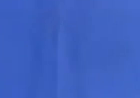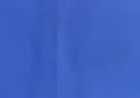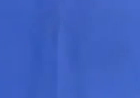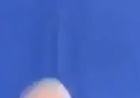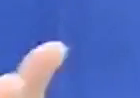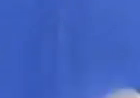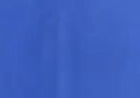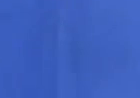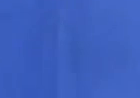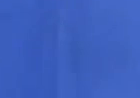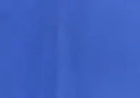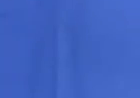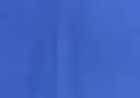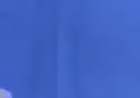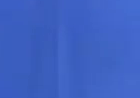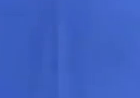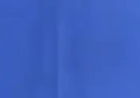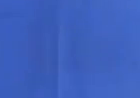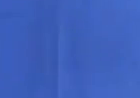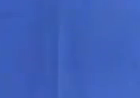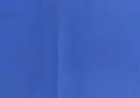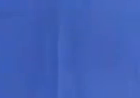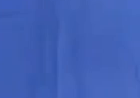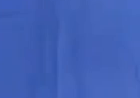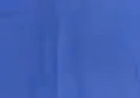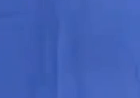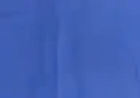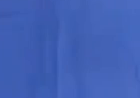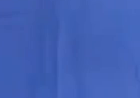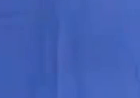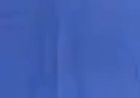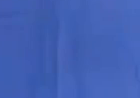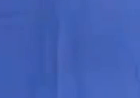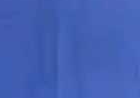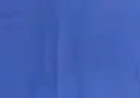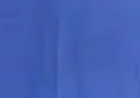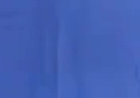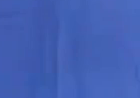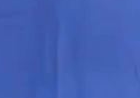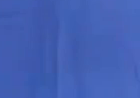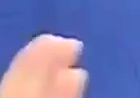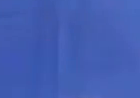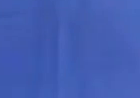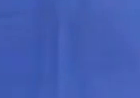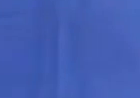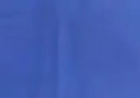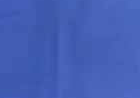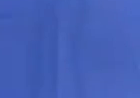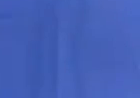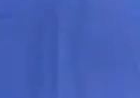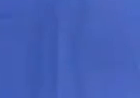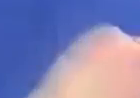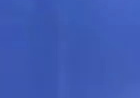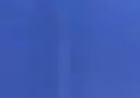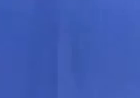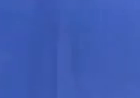So everyone has to be seen. Everyone has to be on camera. And then when I do breakout rooms, I'm recording. So as